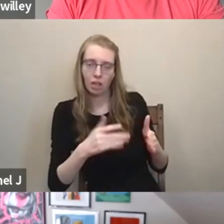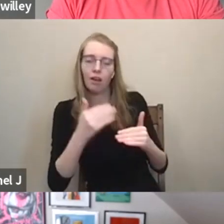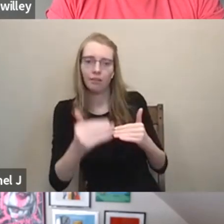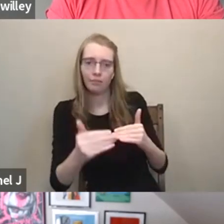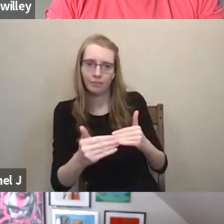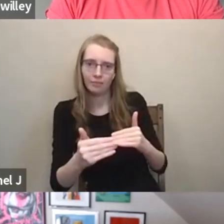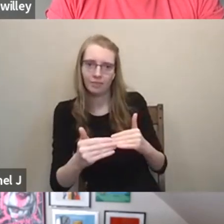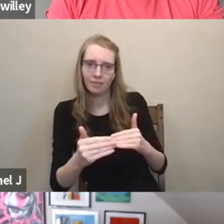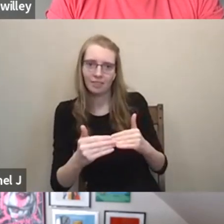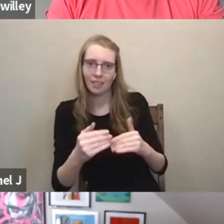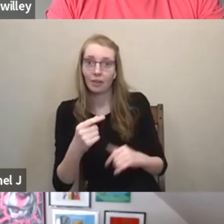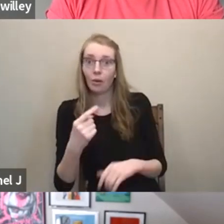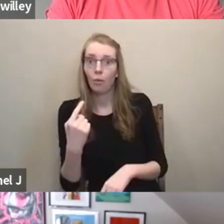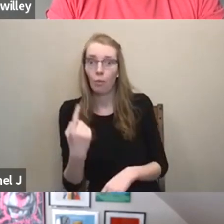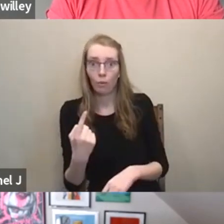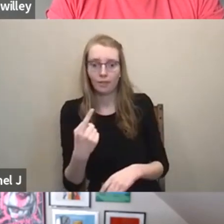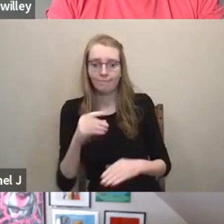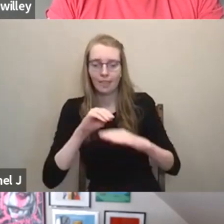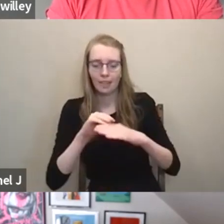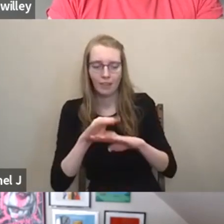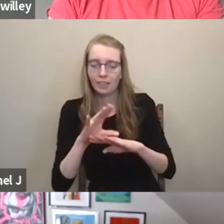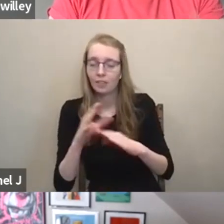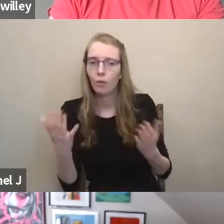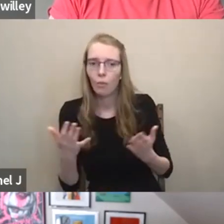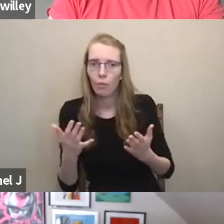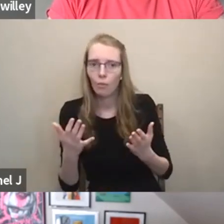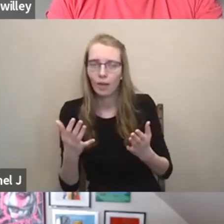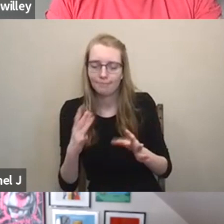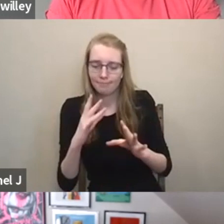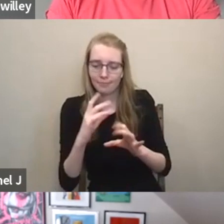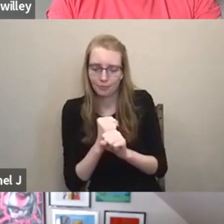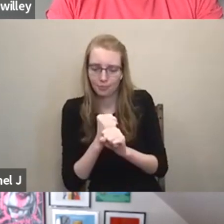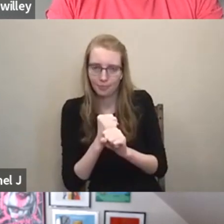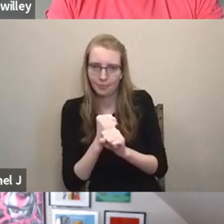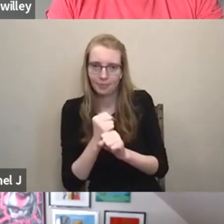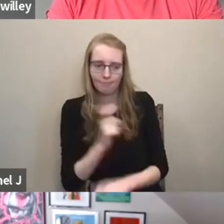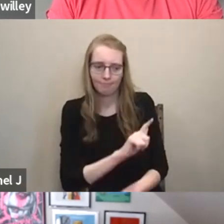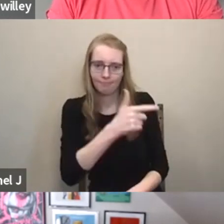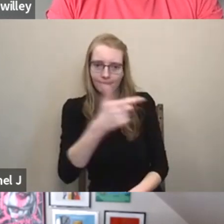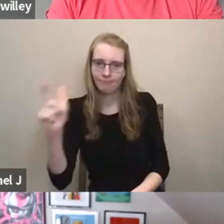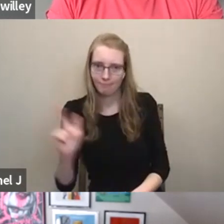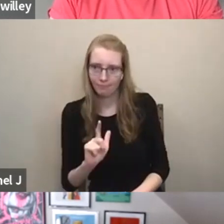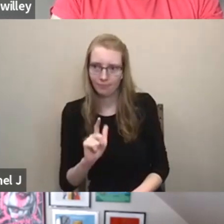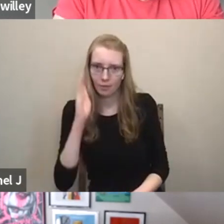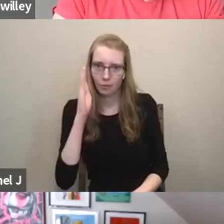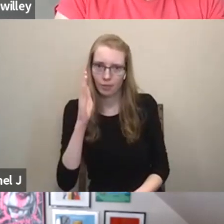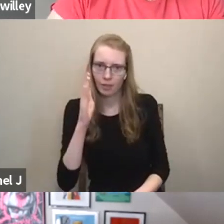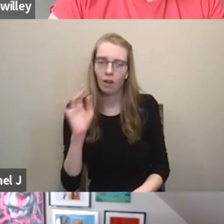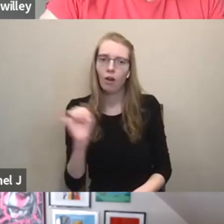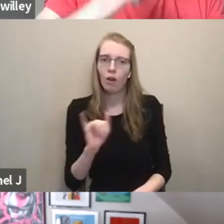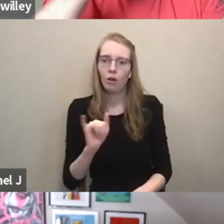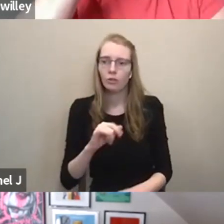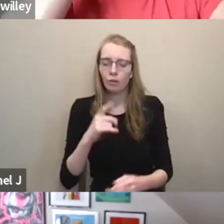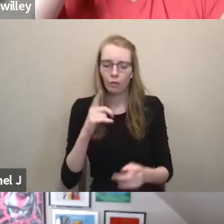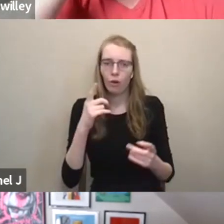one piece of advice we have as succinctly as possible, and dive into some questions too. Let's